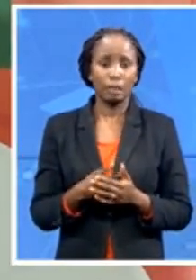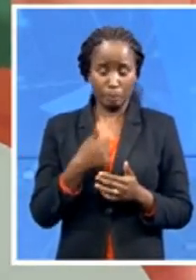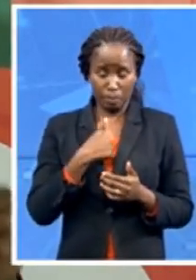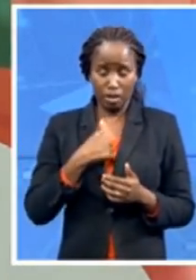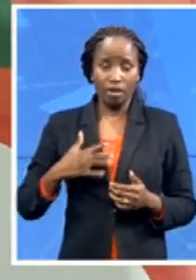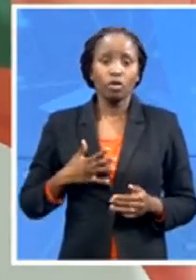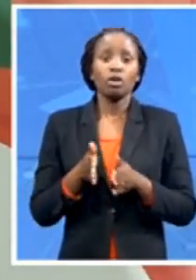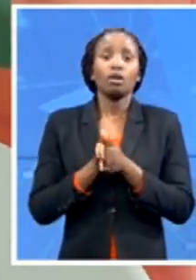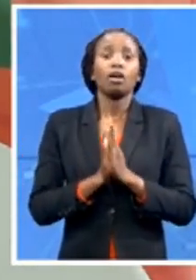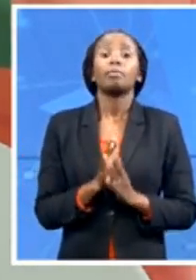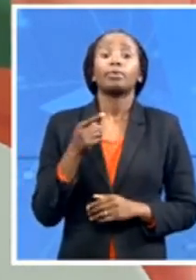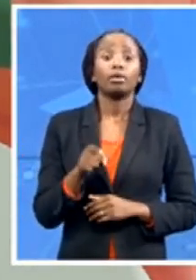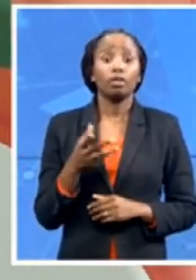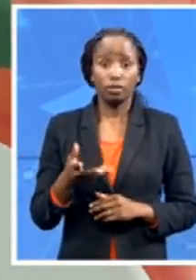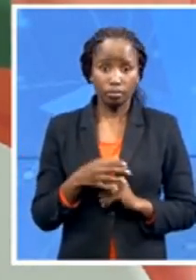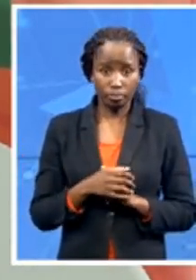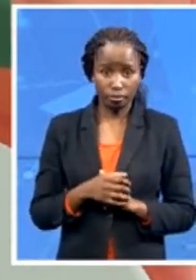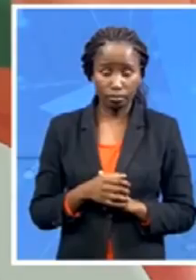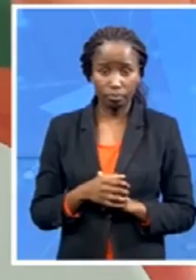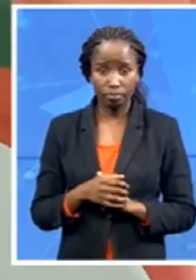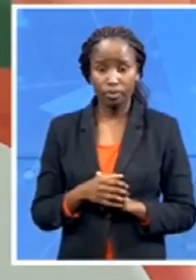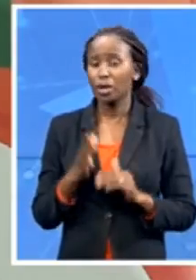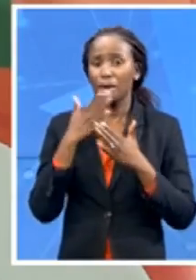as in a federal system in this country,